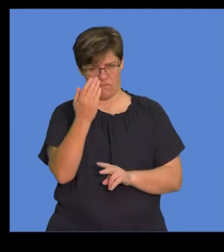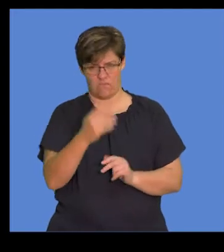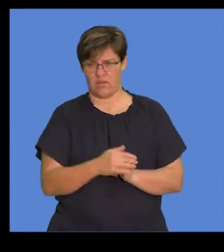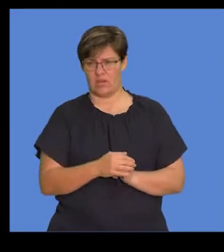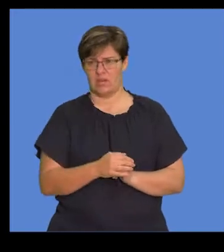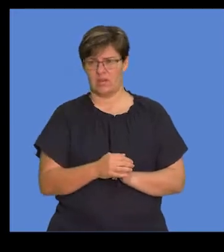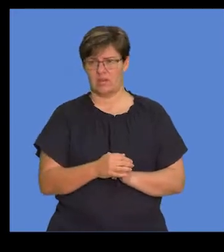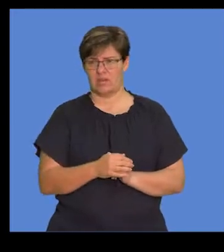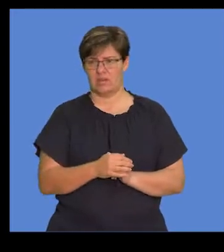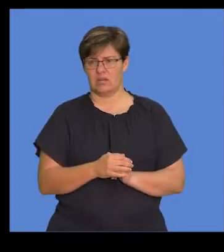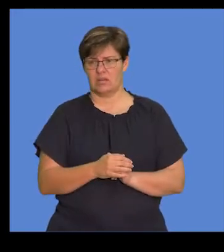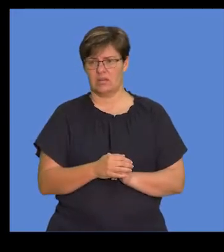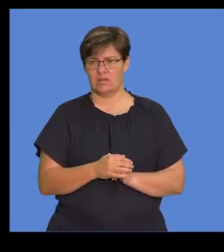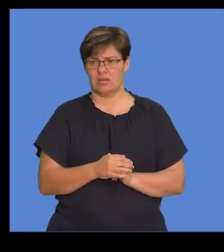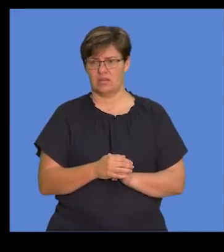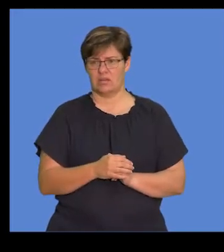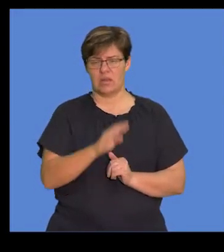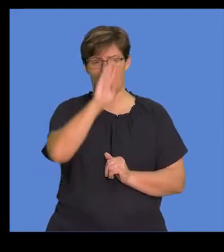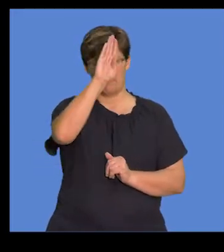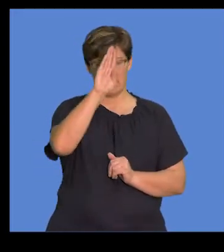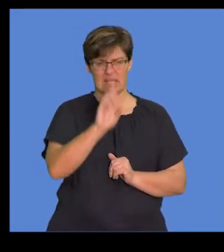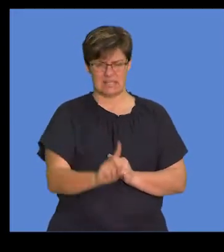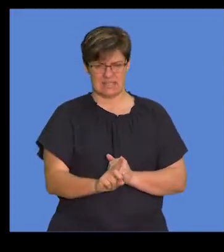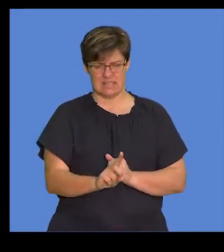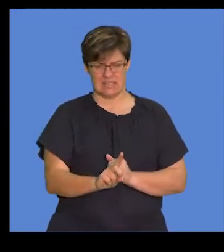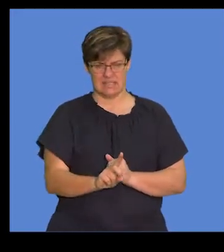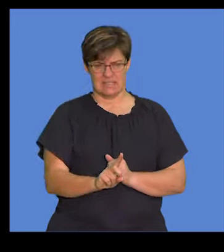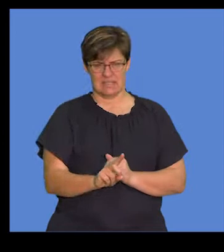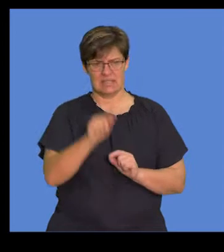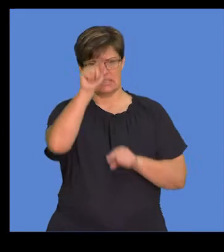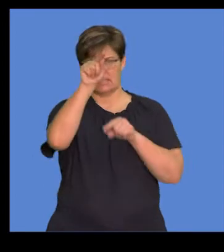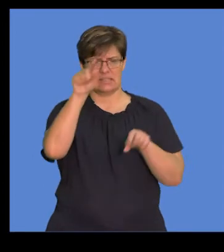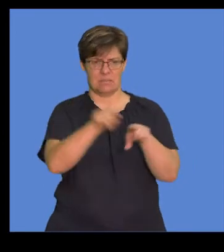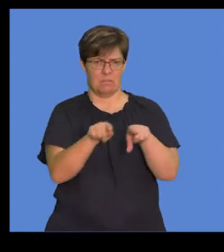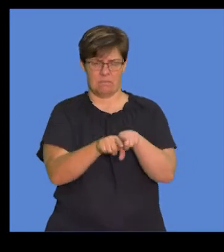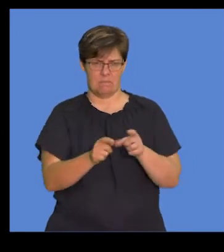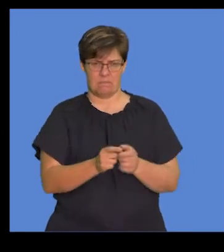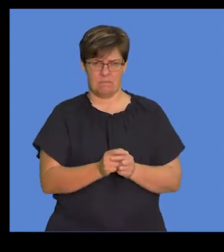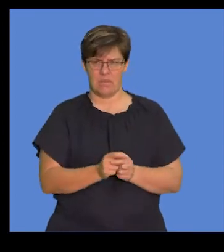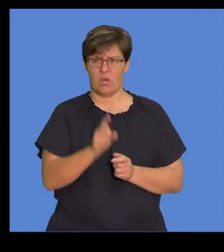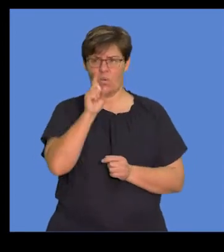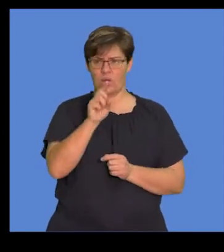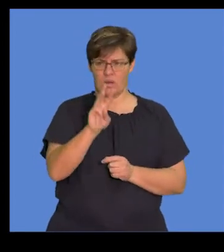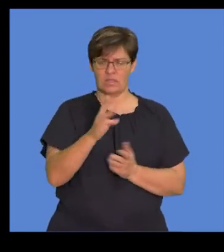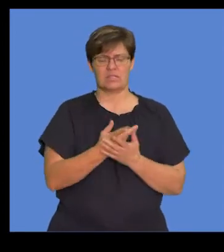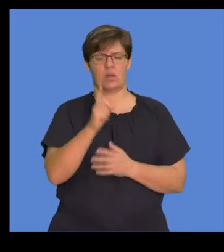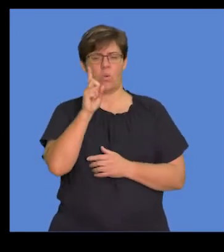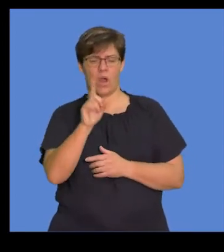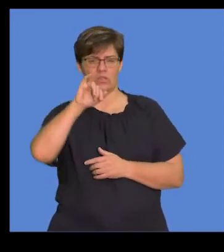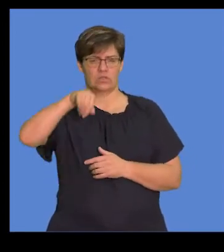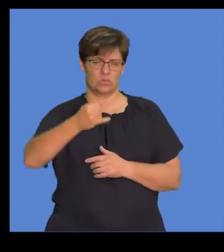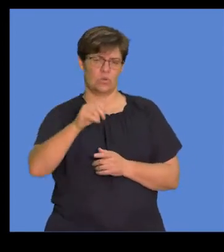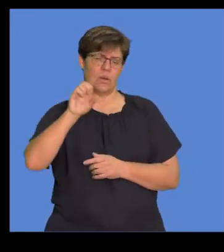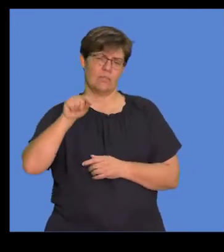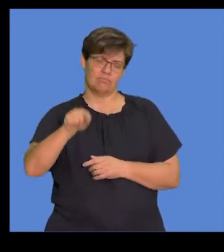So this is out, that is out, and then B and D are actually saying the same thing, because 1 watt